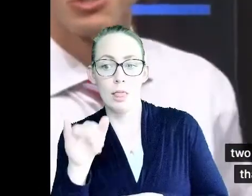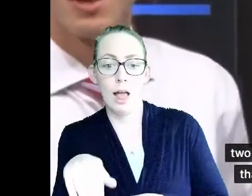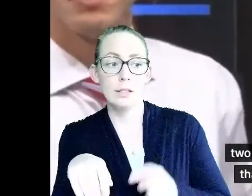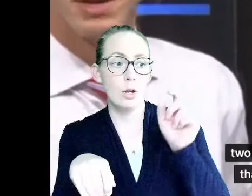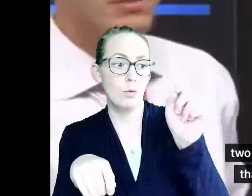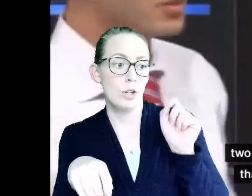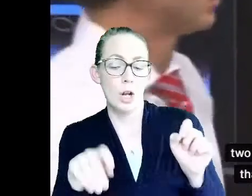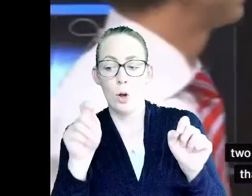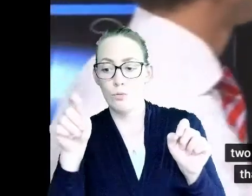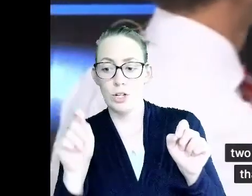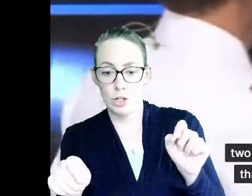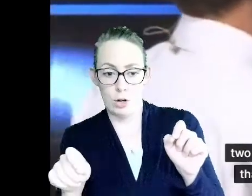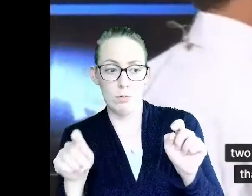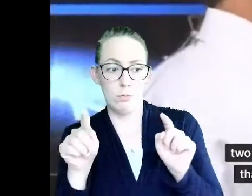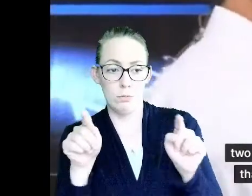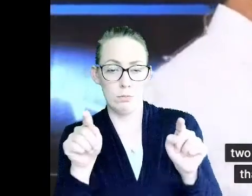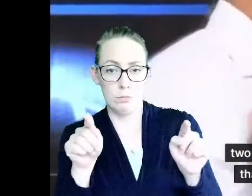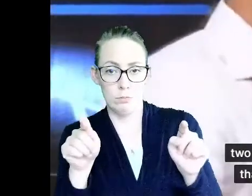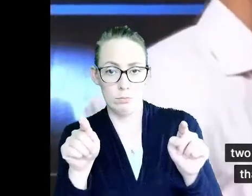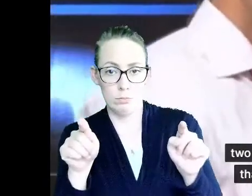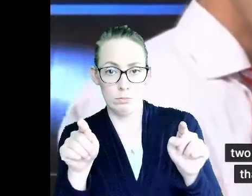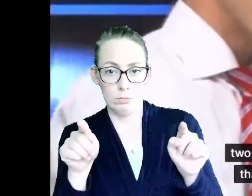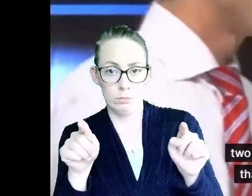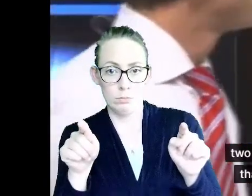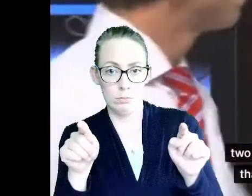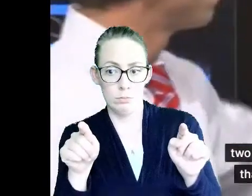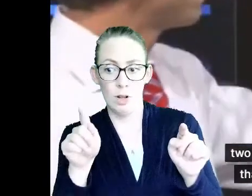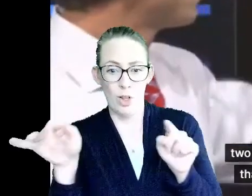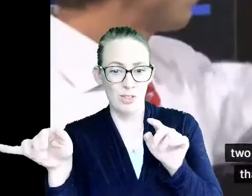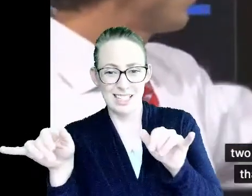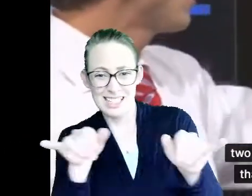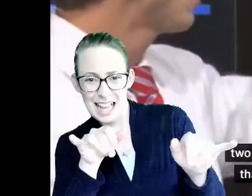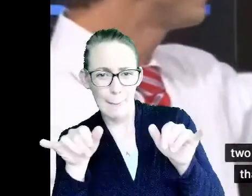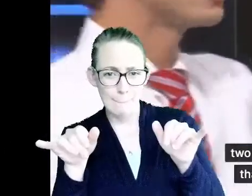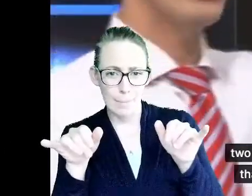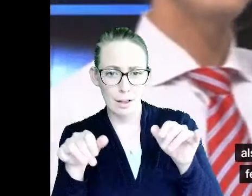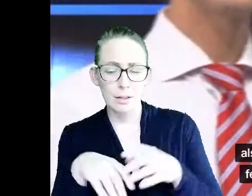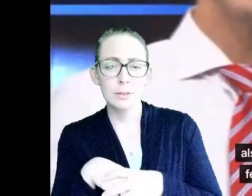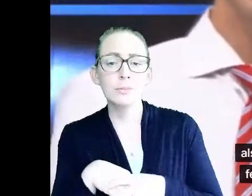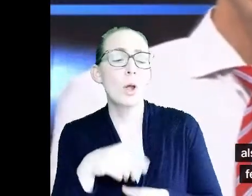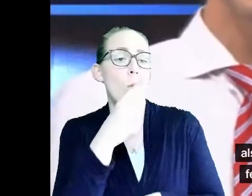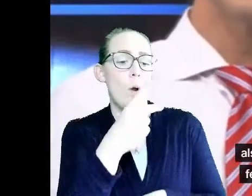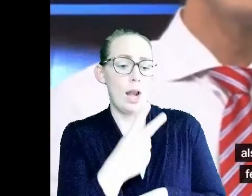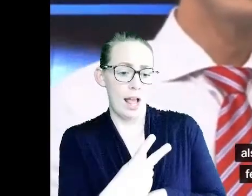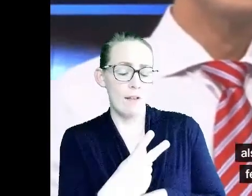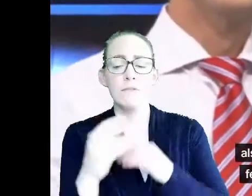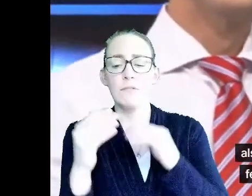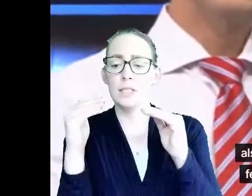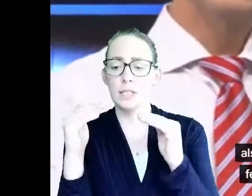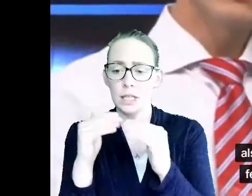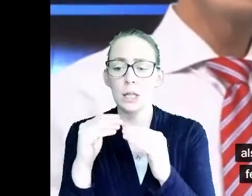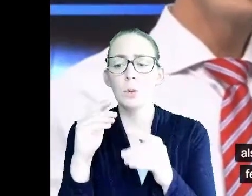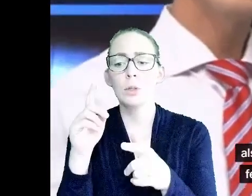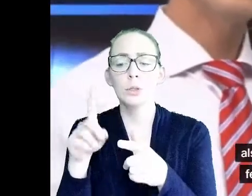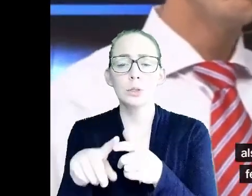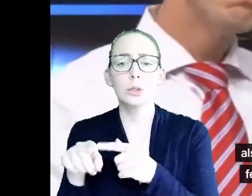numbers described by division, that are the exact same. So 1/2 is also equal to,